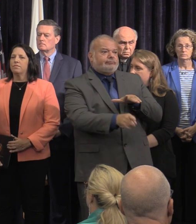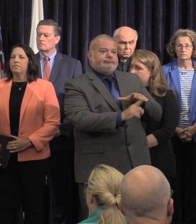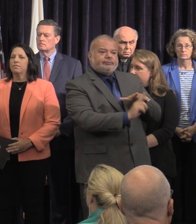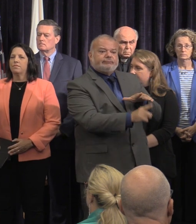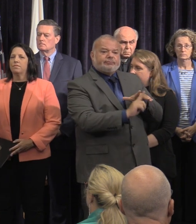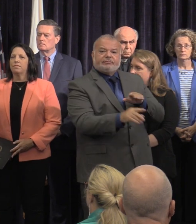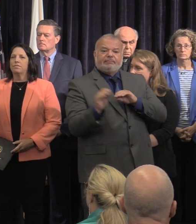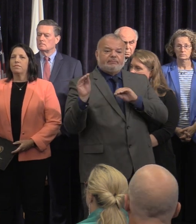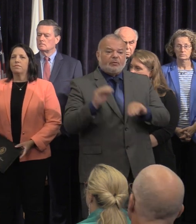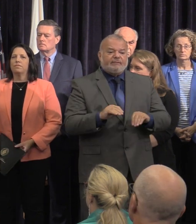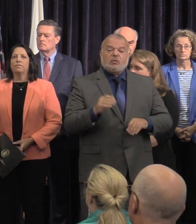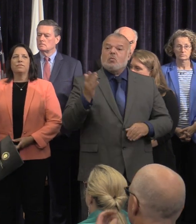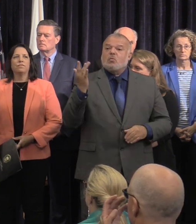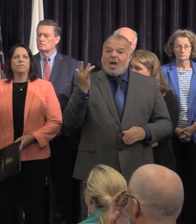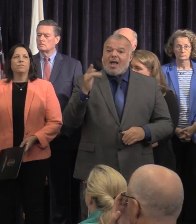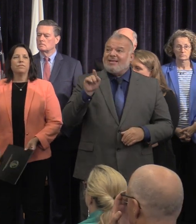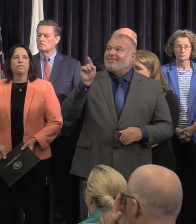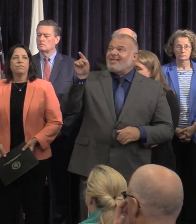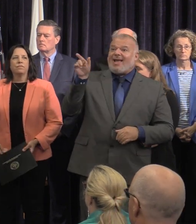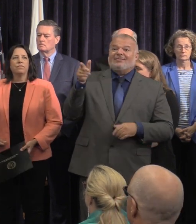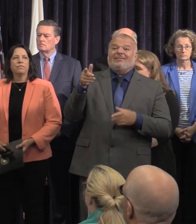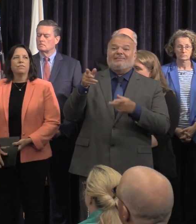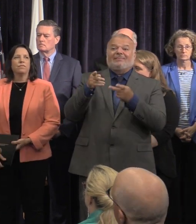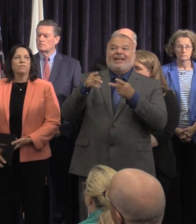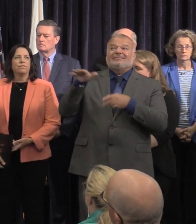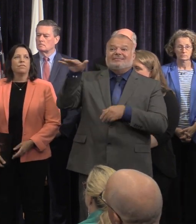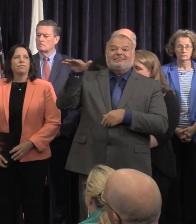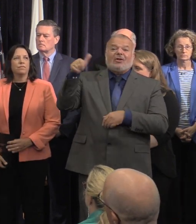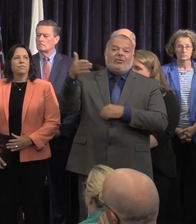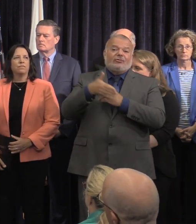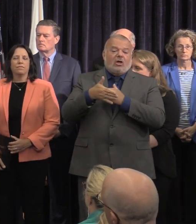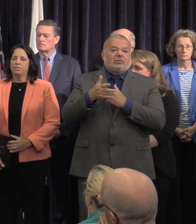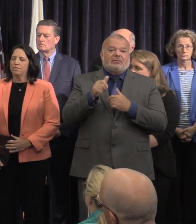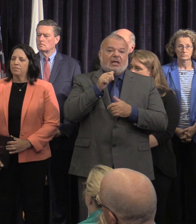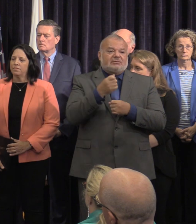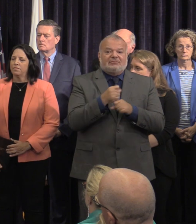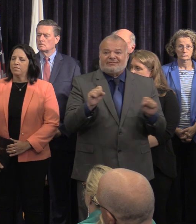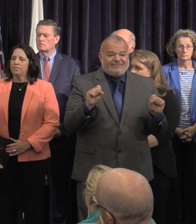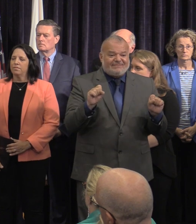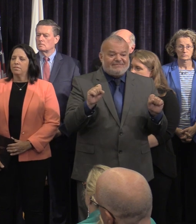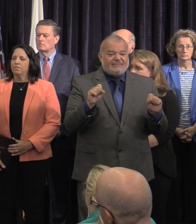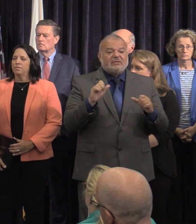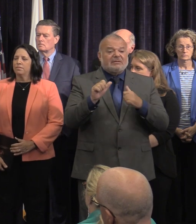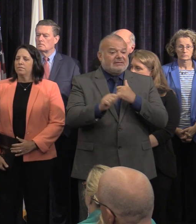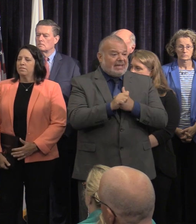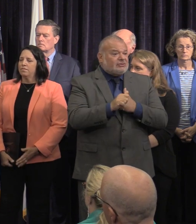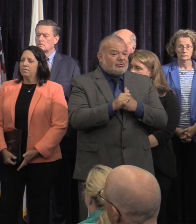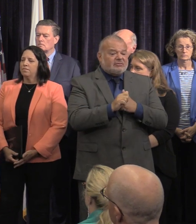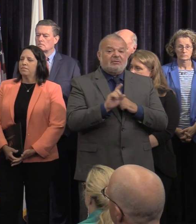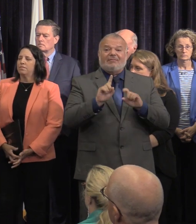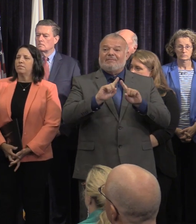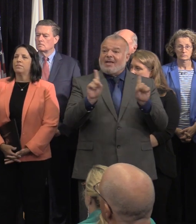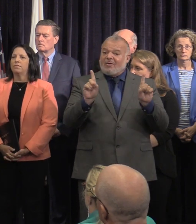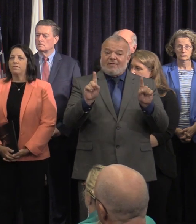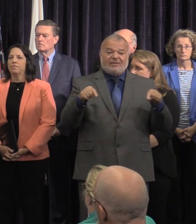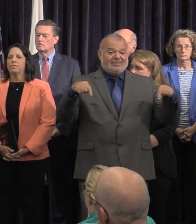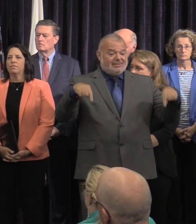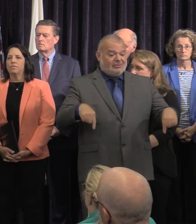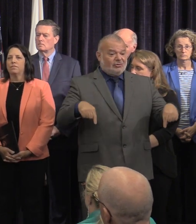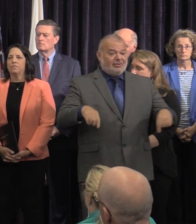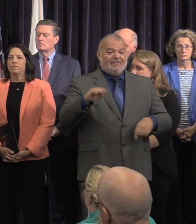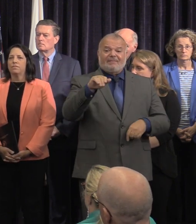is too dangerous to stay. They're here because Massachusetts has and will always be a beacon of